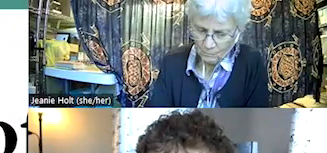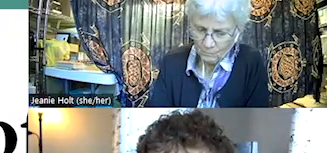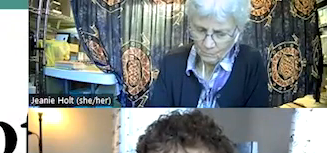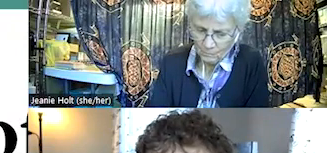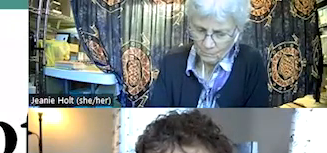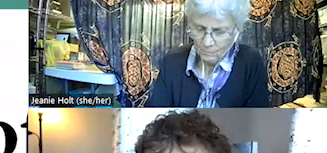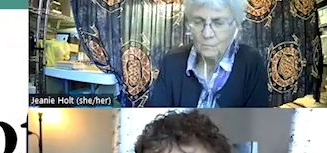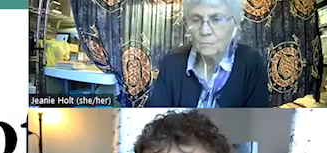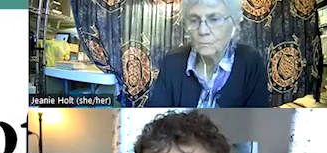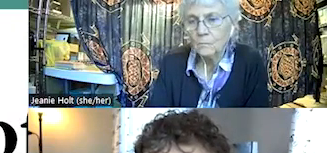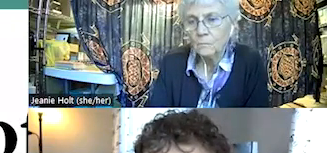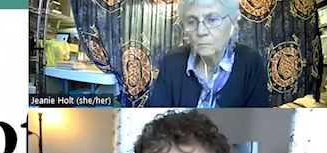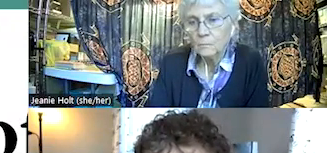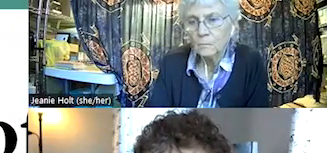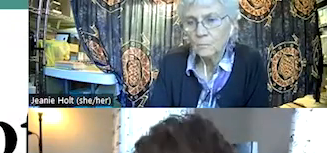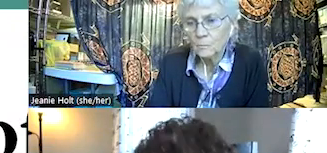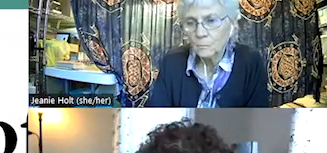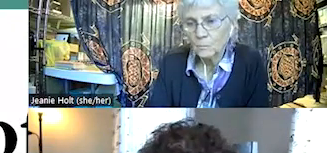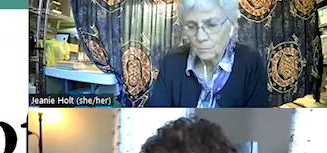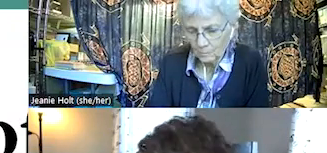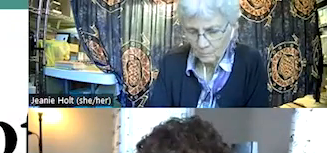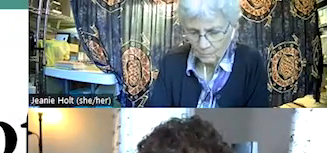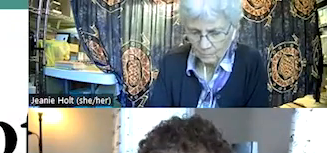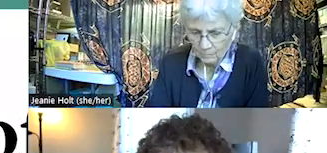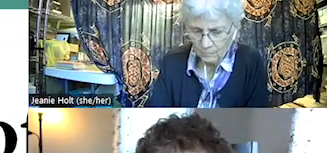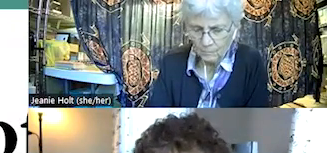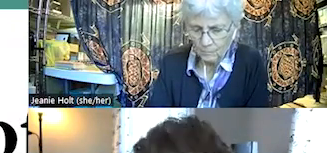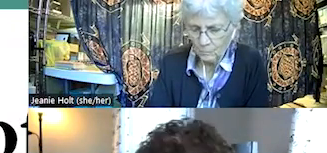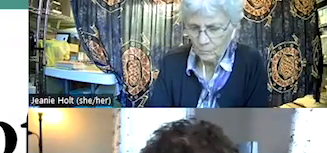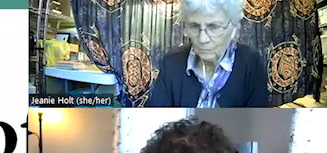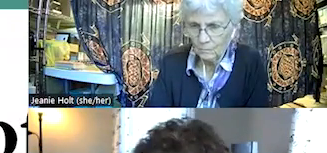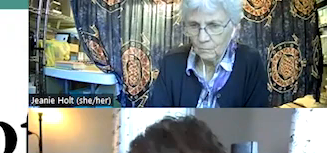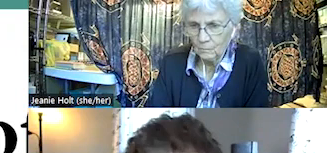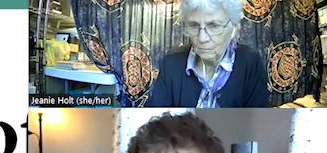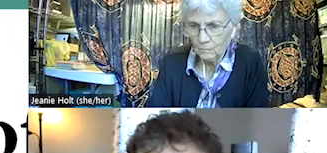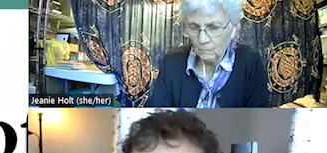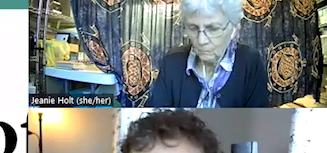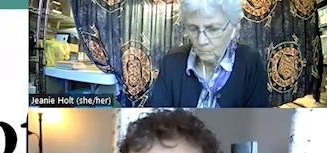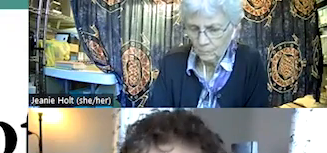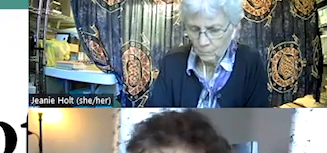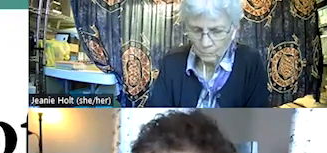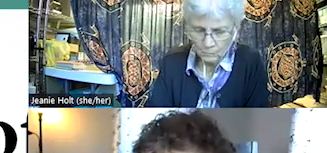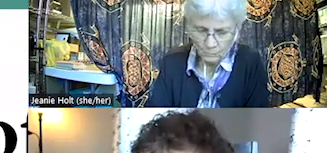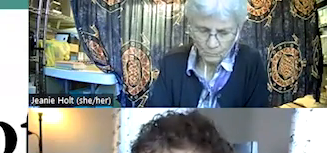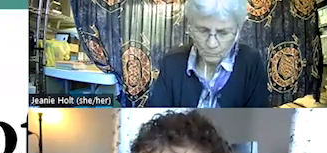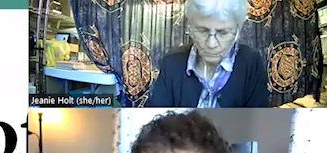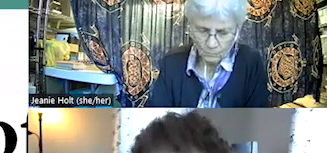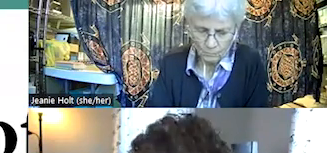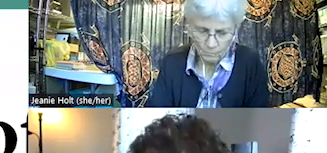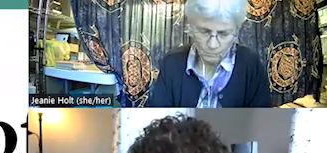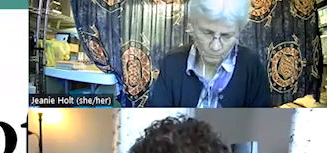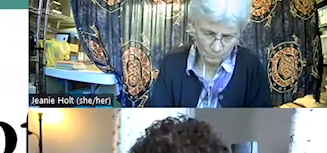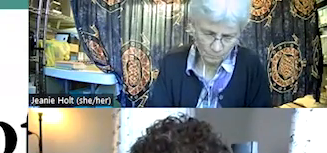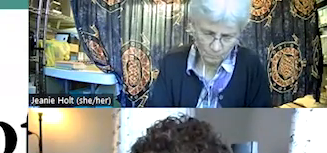terrific conference, and I'm delighted to be part of it. This session is divided into really two